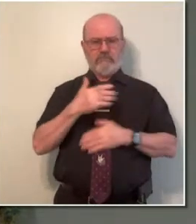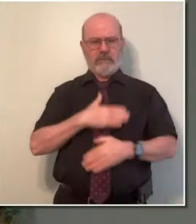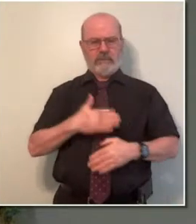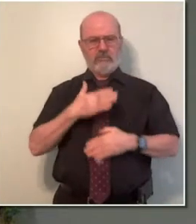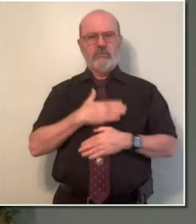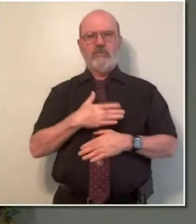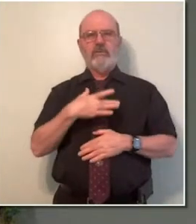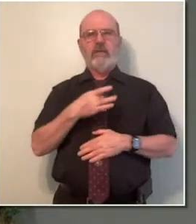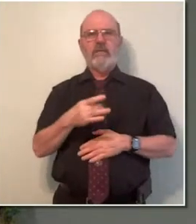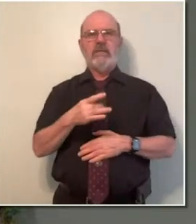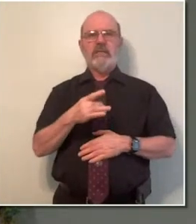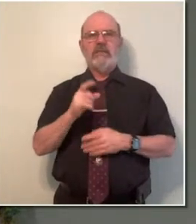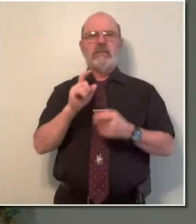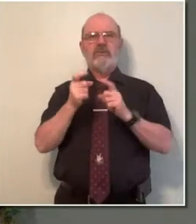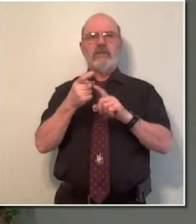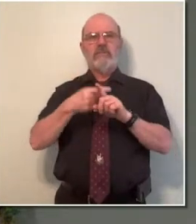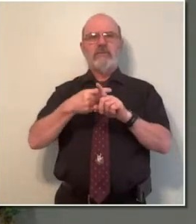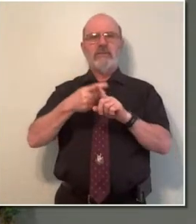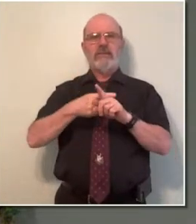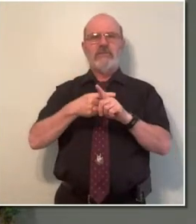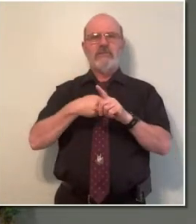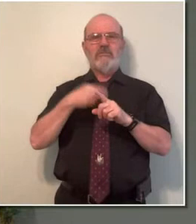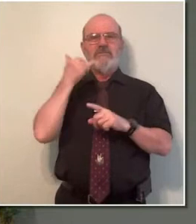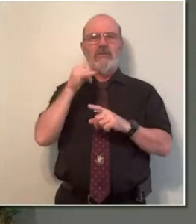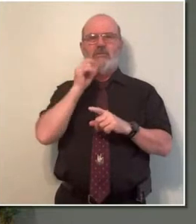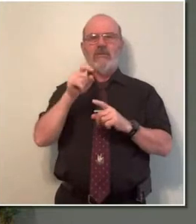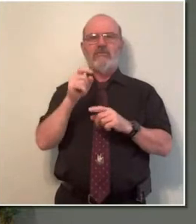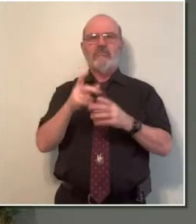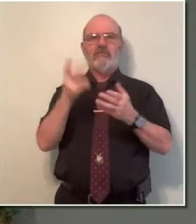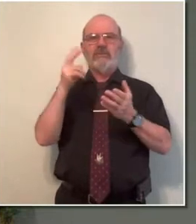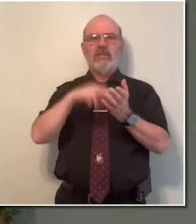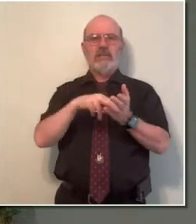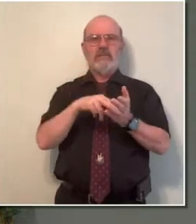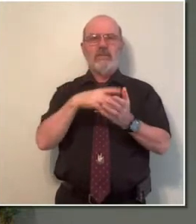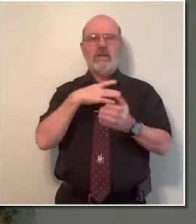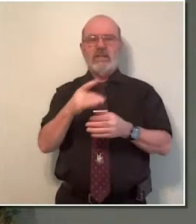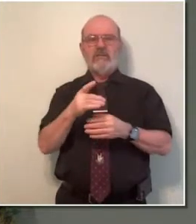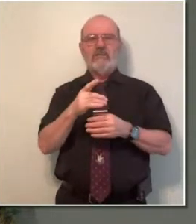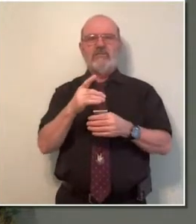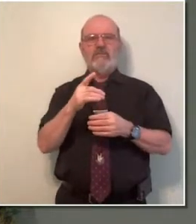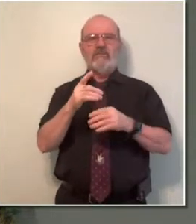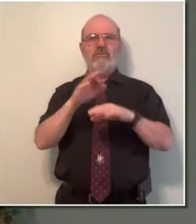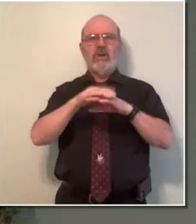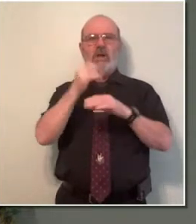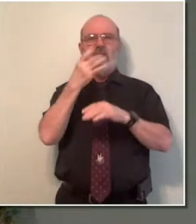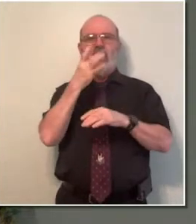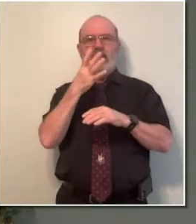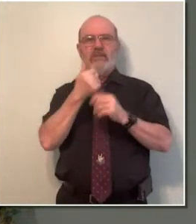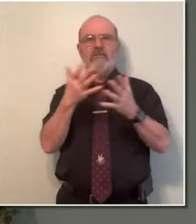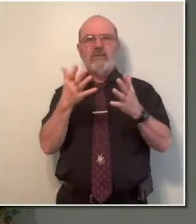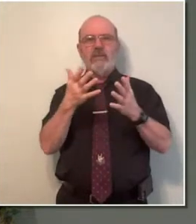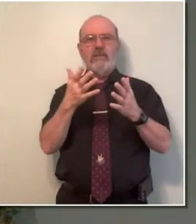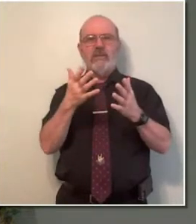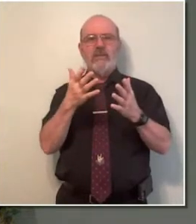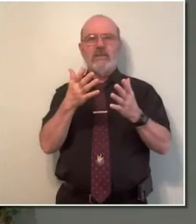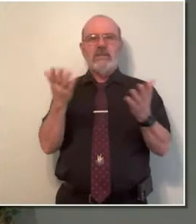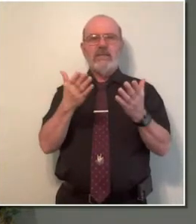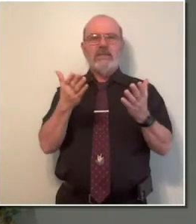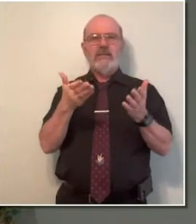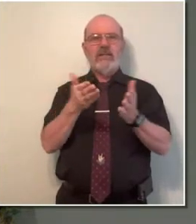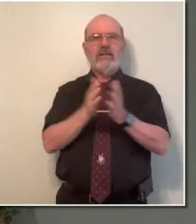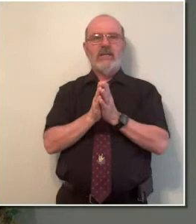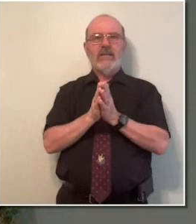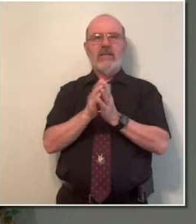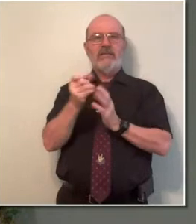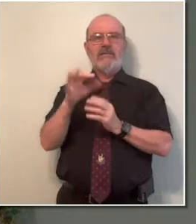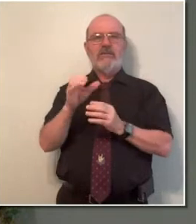to adjust the temperature with my cell phone. I don't have to get up. I like to turn on the lights. And, you know, I can do it here in the auditorium. I can ask Siri to turn the